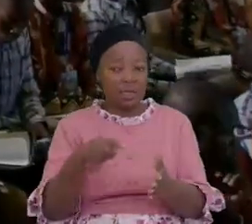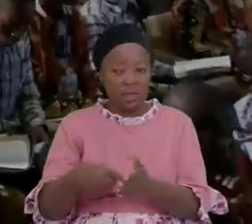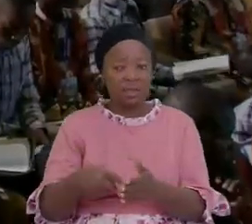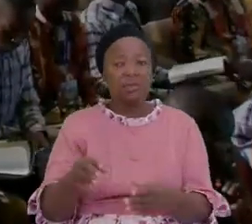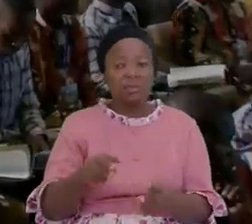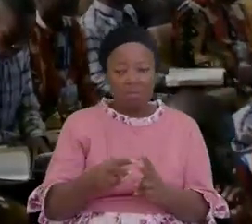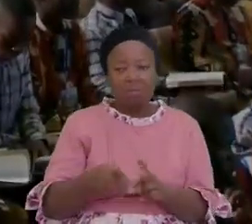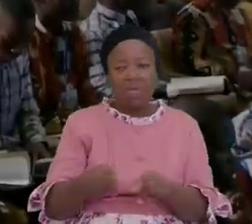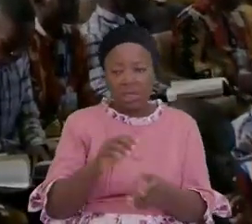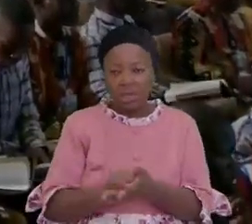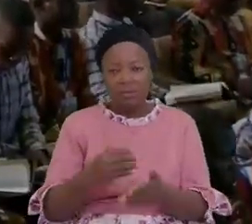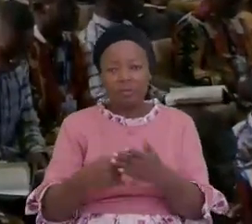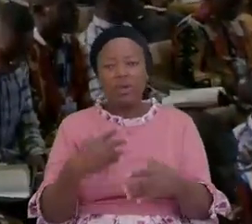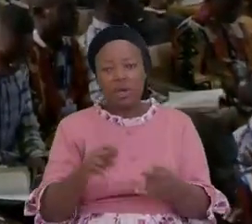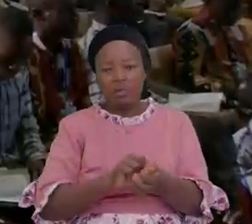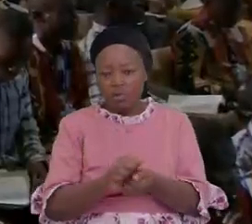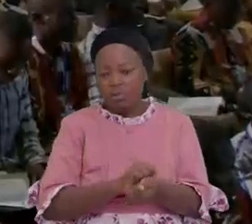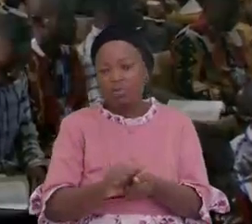washed.